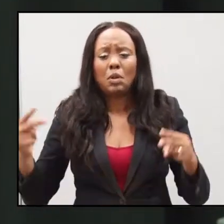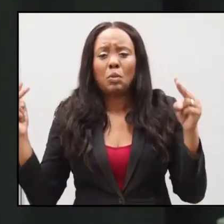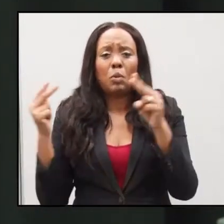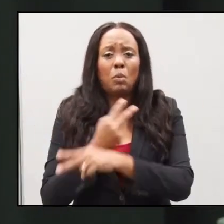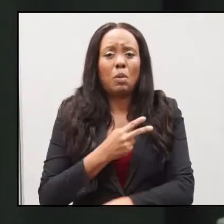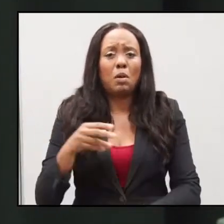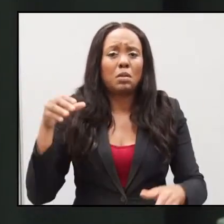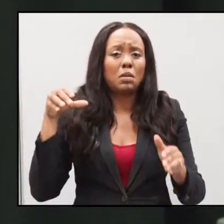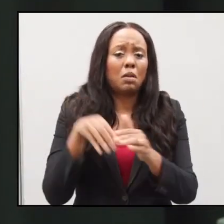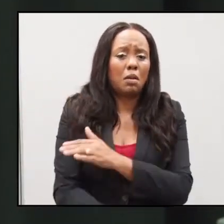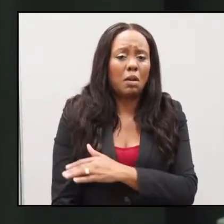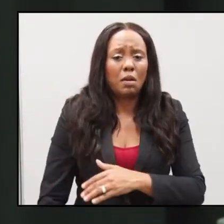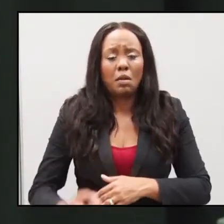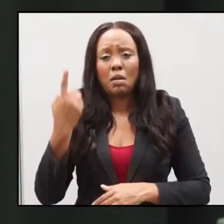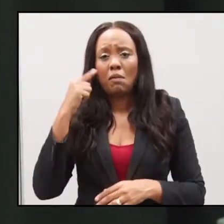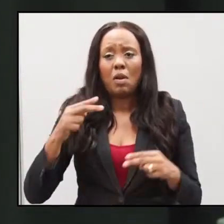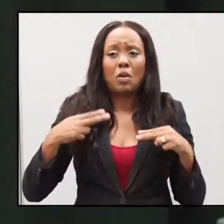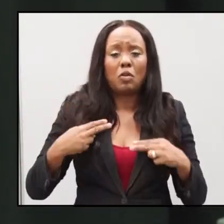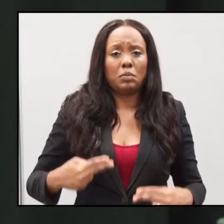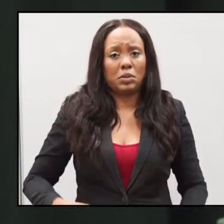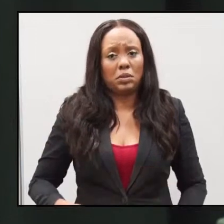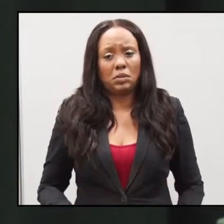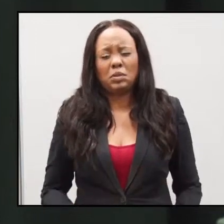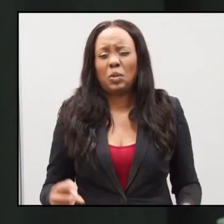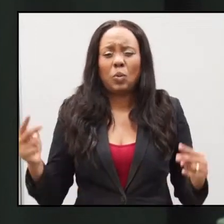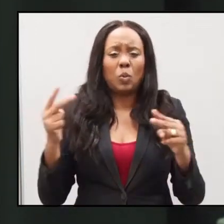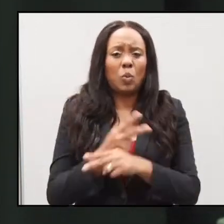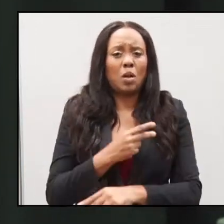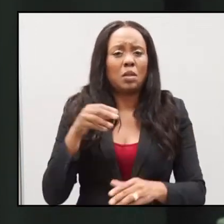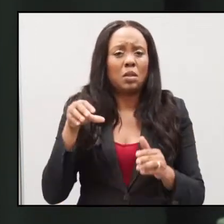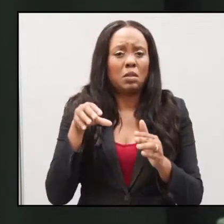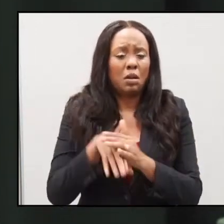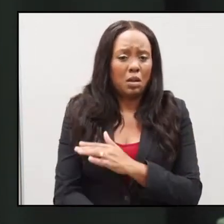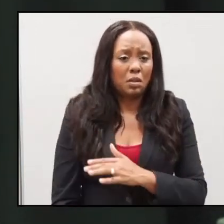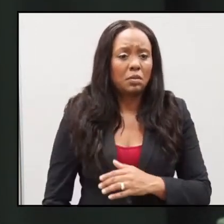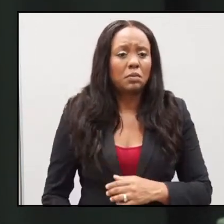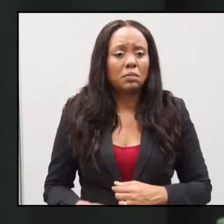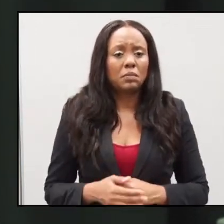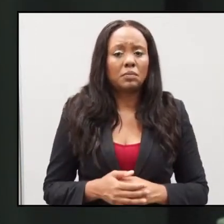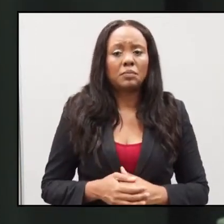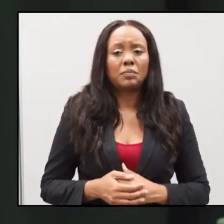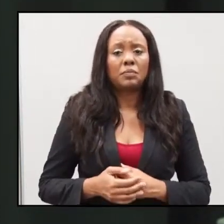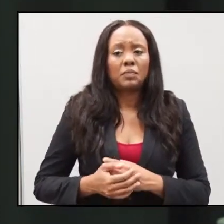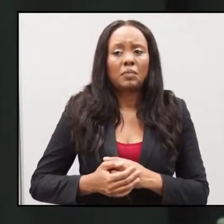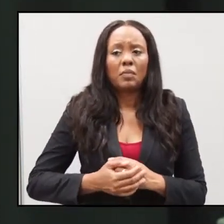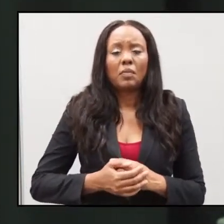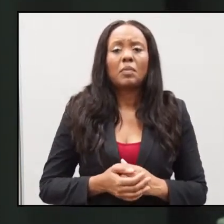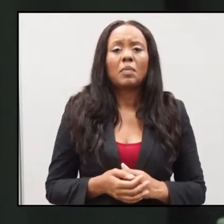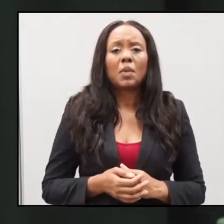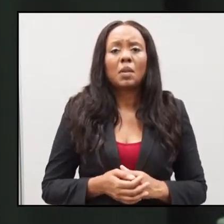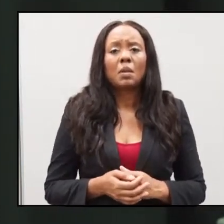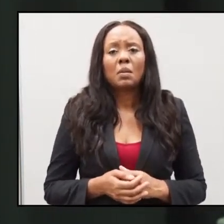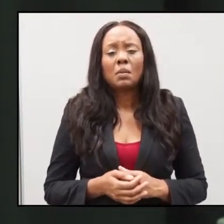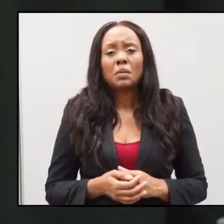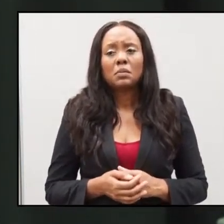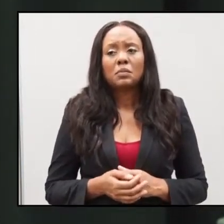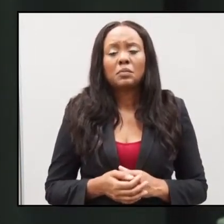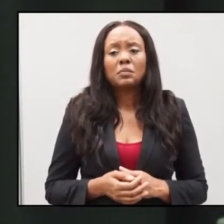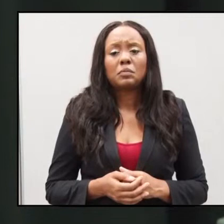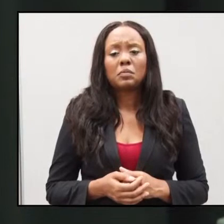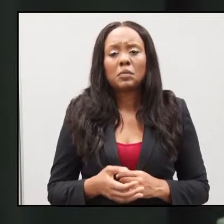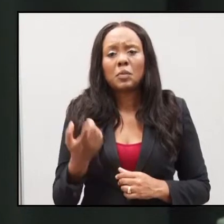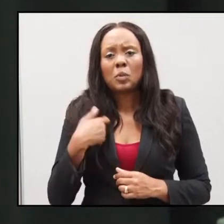humanity by far, because of the length of time that it endured and the extent to which we are